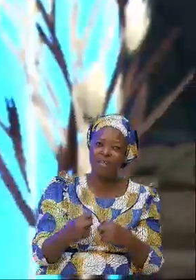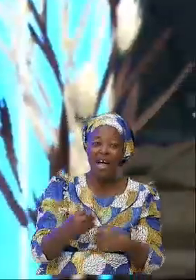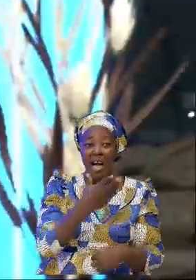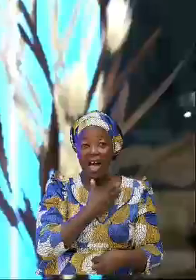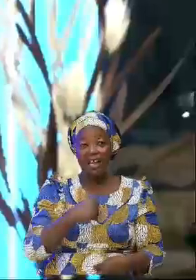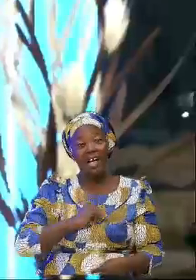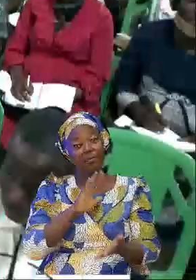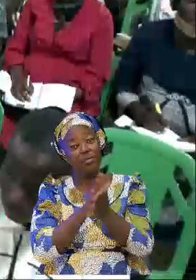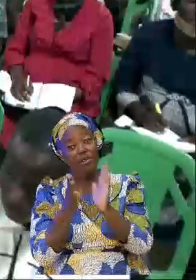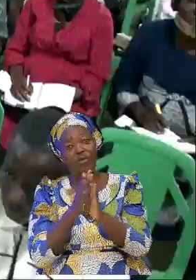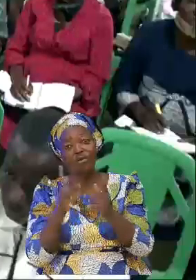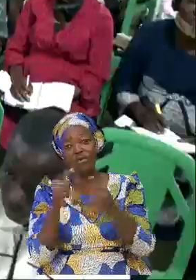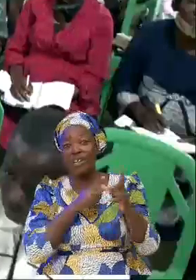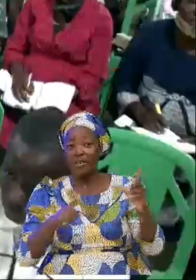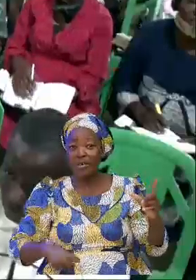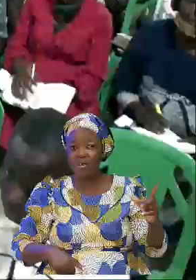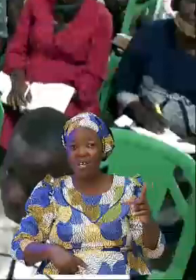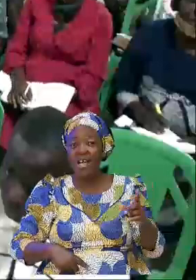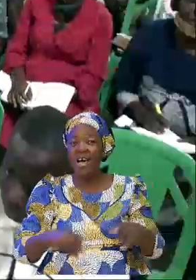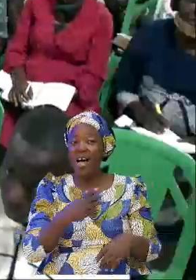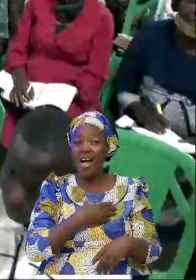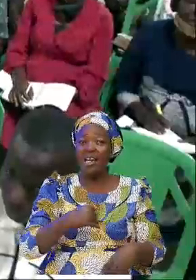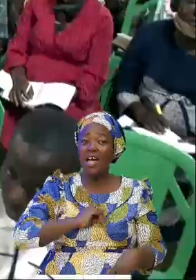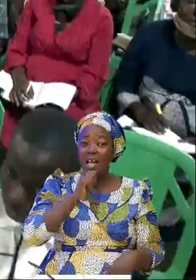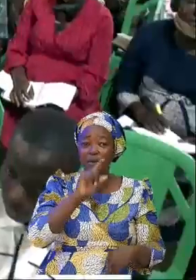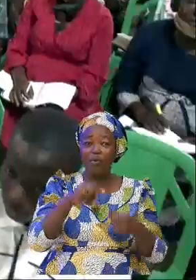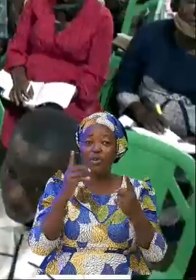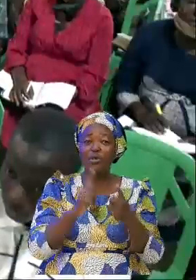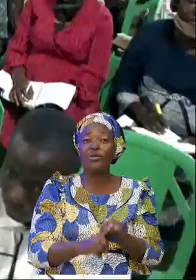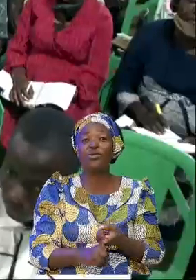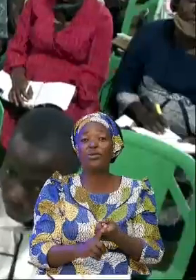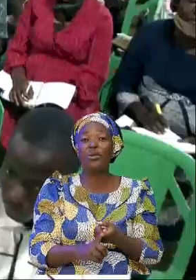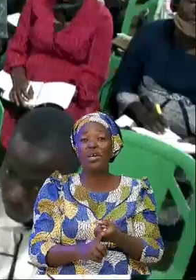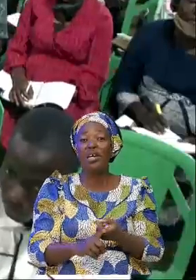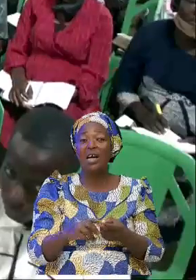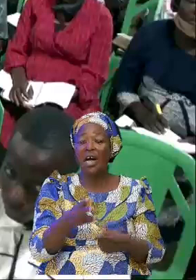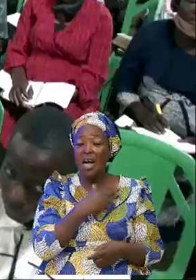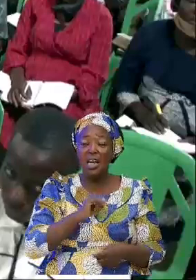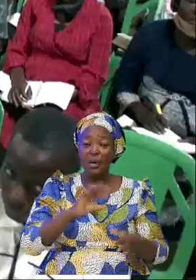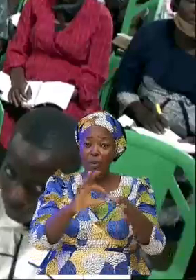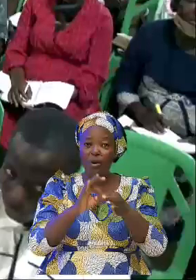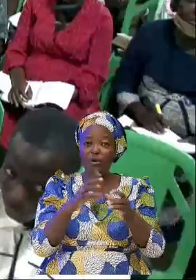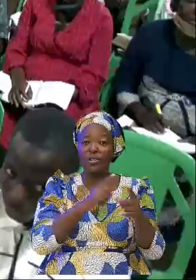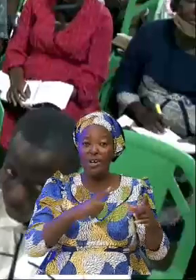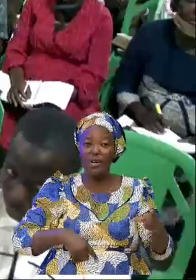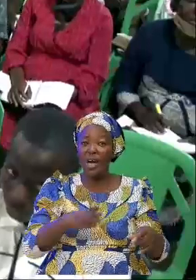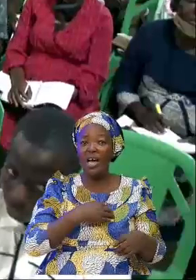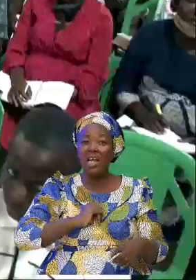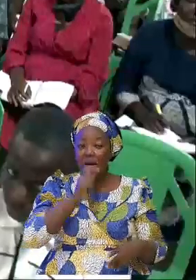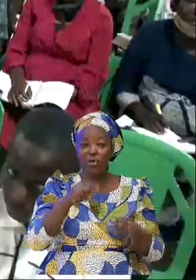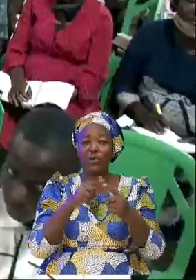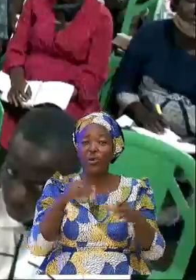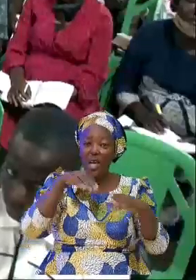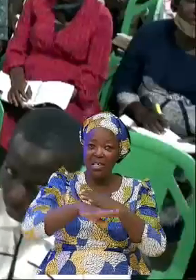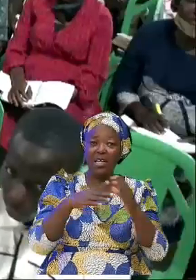see, and I come, and I belong to the Lord, and I'm going to enter the life